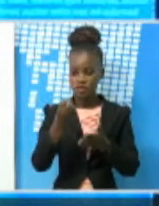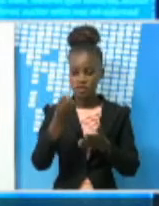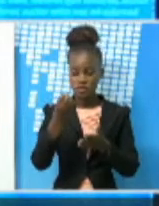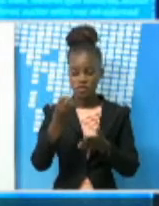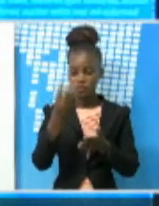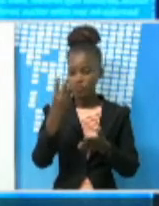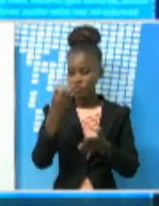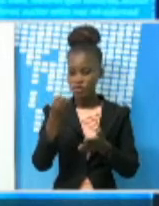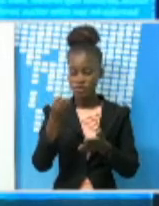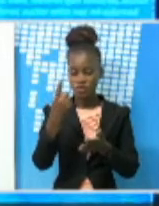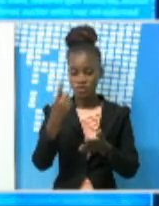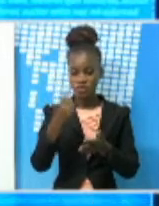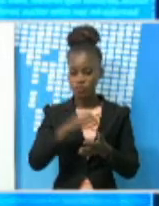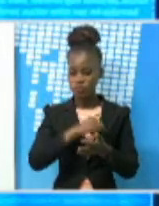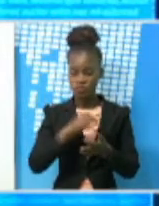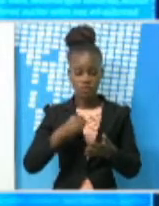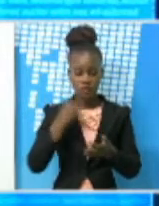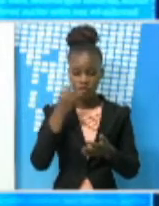21,641 were female and